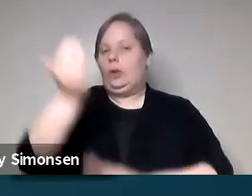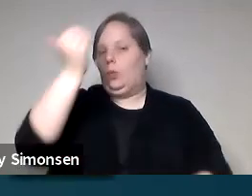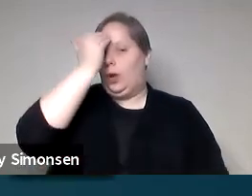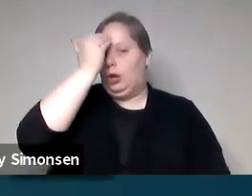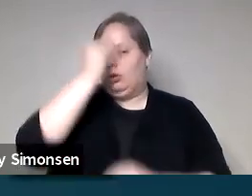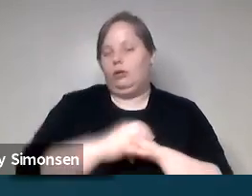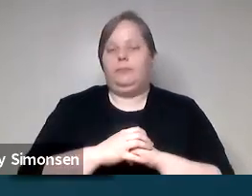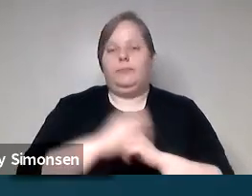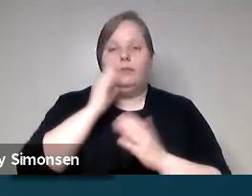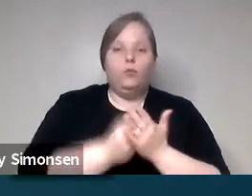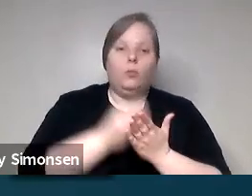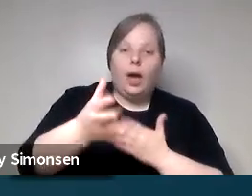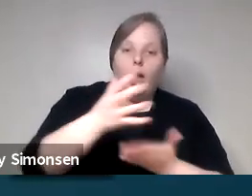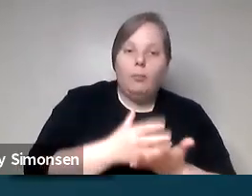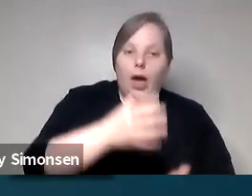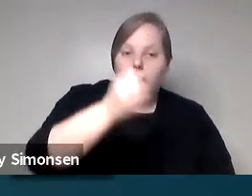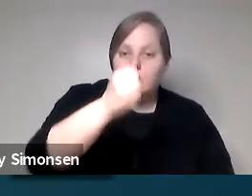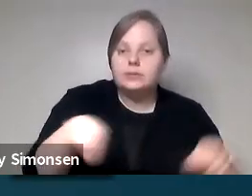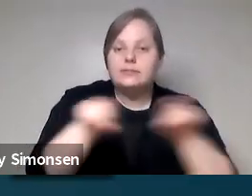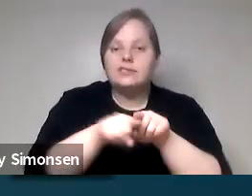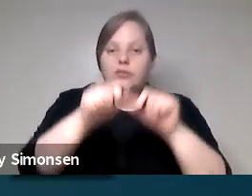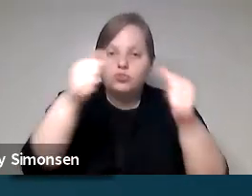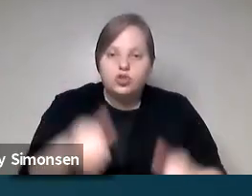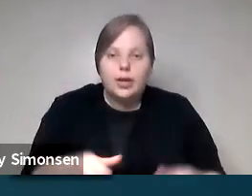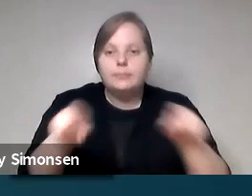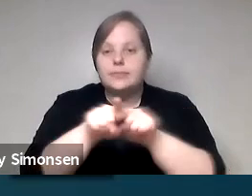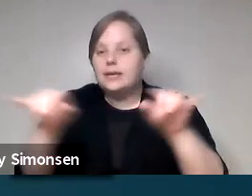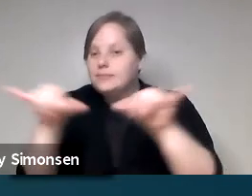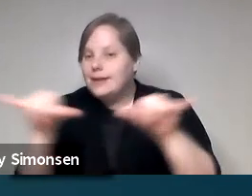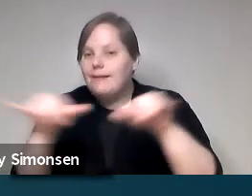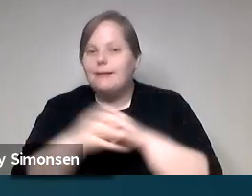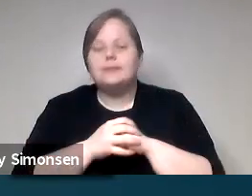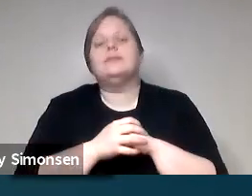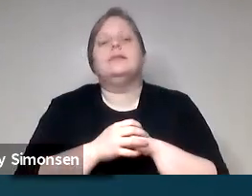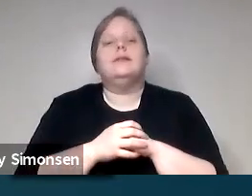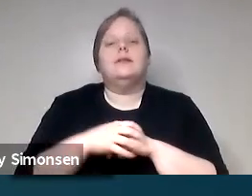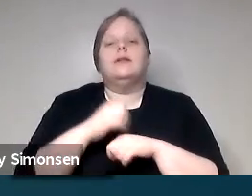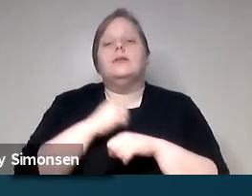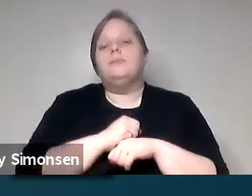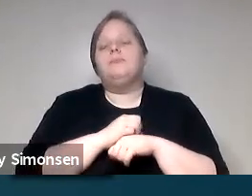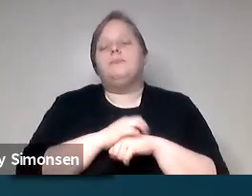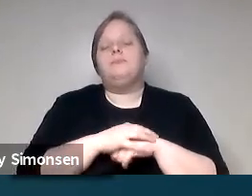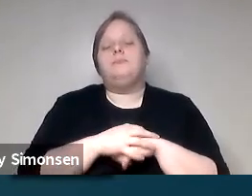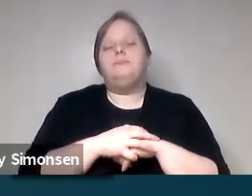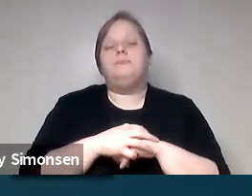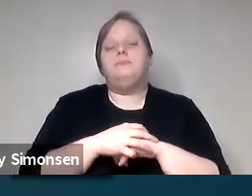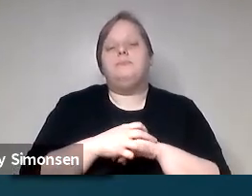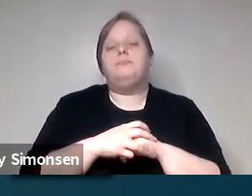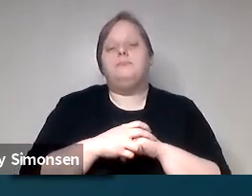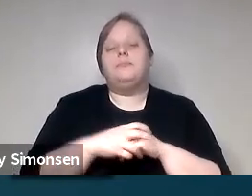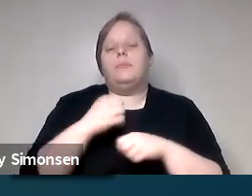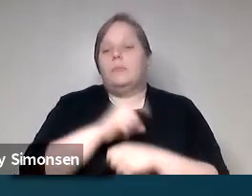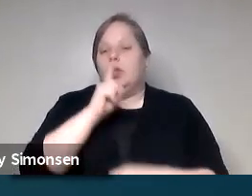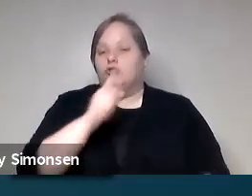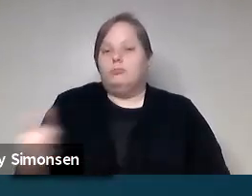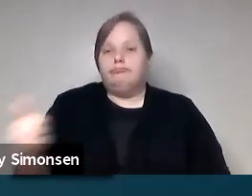You purchase bottles from the store, they're both the same. Make sure that if they're the same shape and size, that